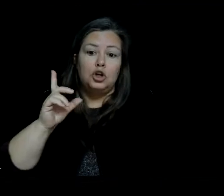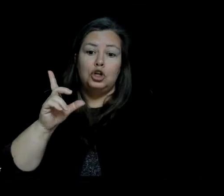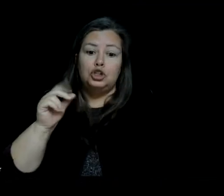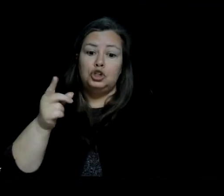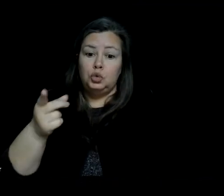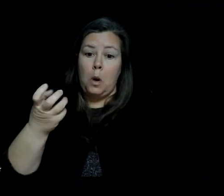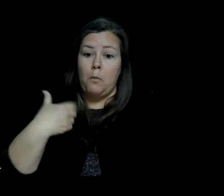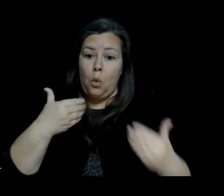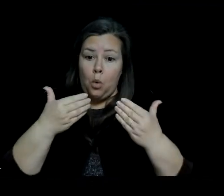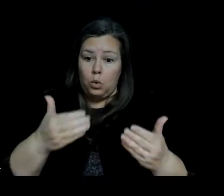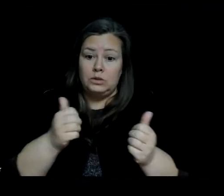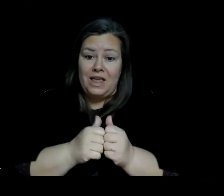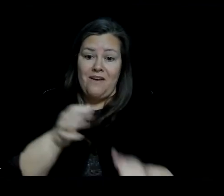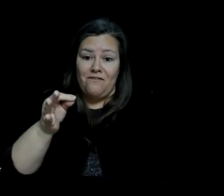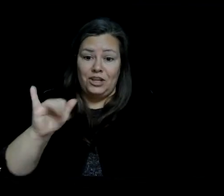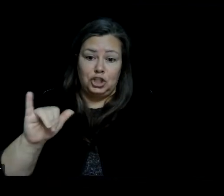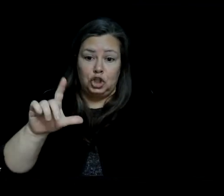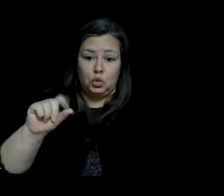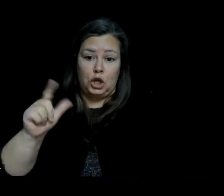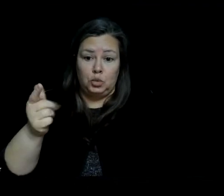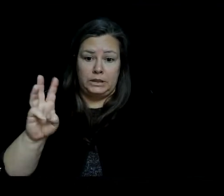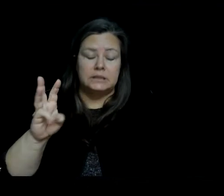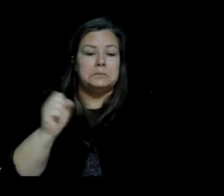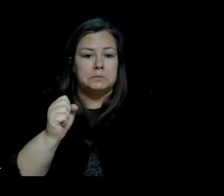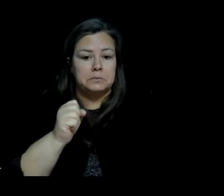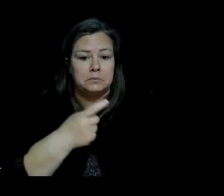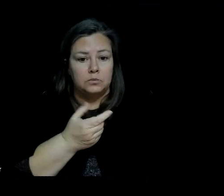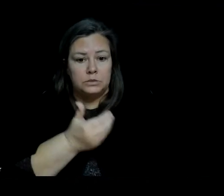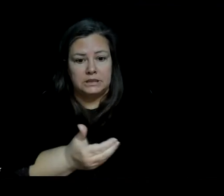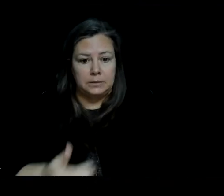with fiscal year 2026? Yes.